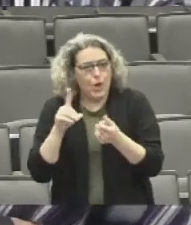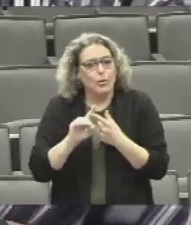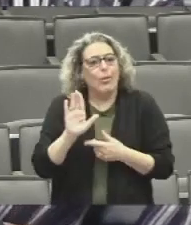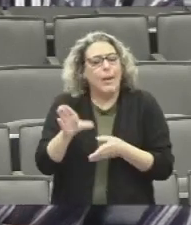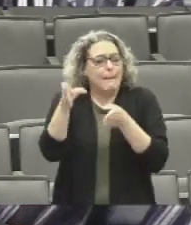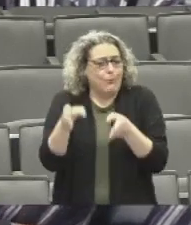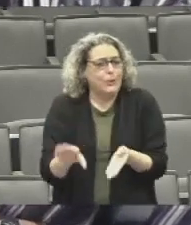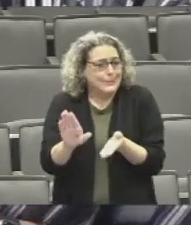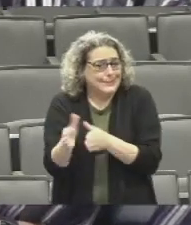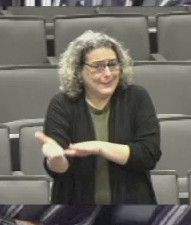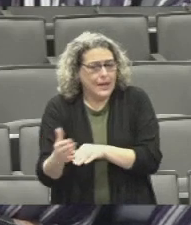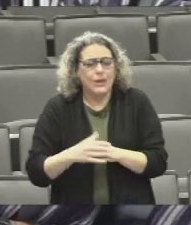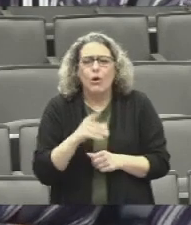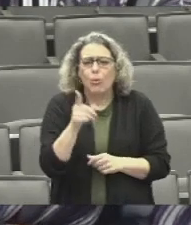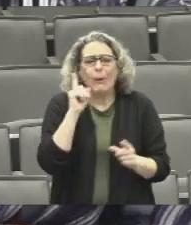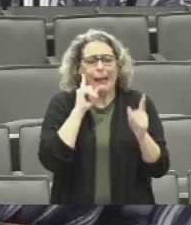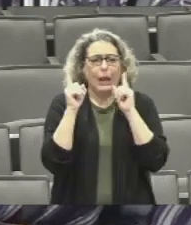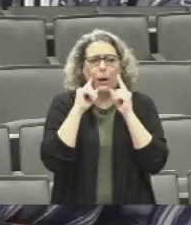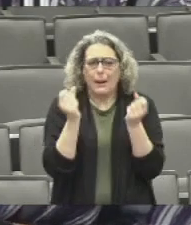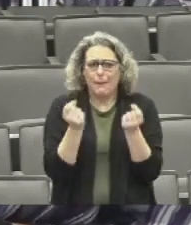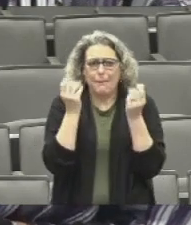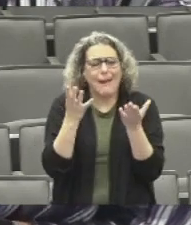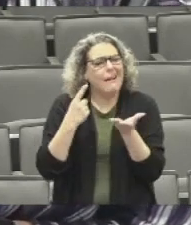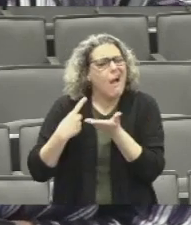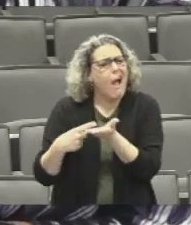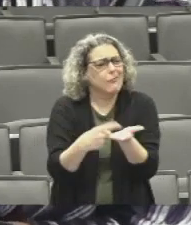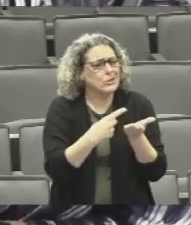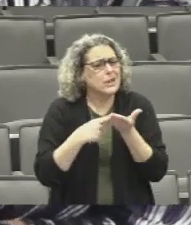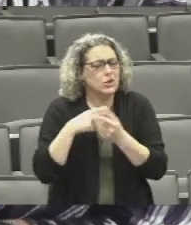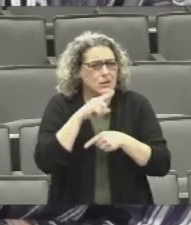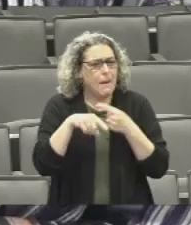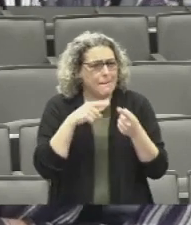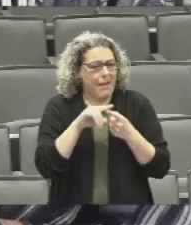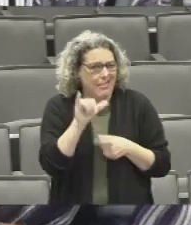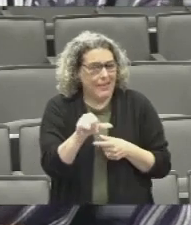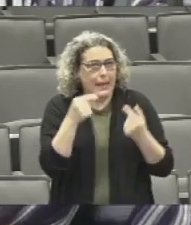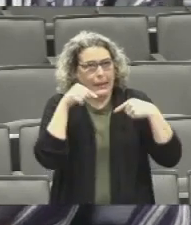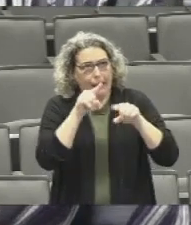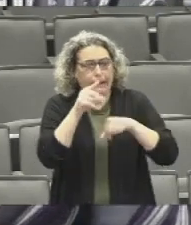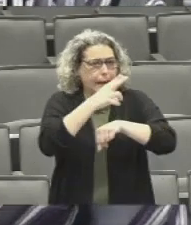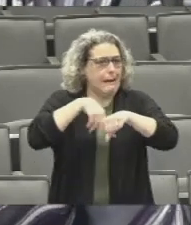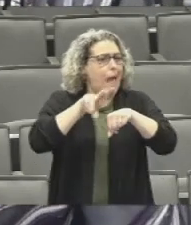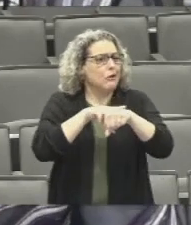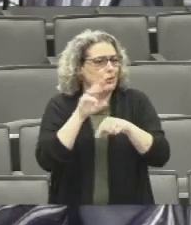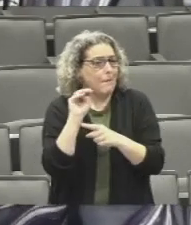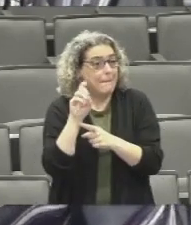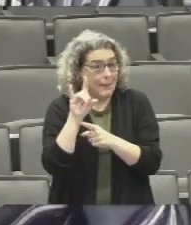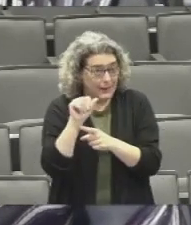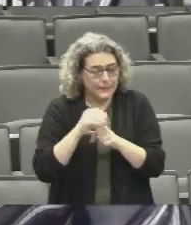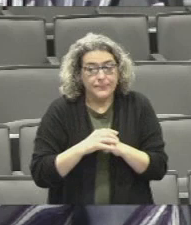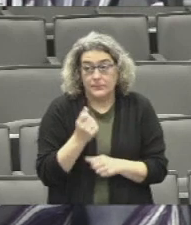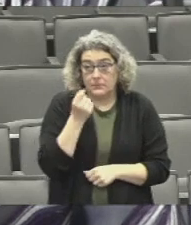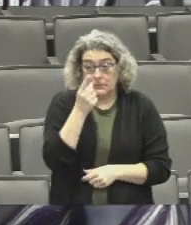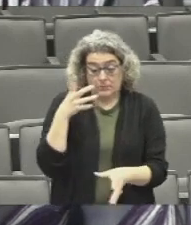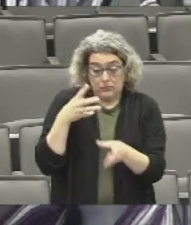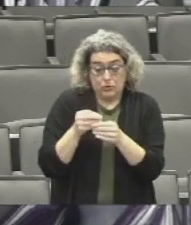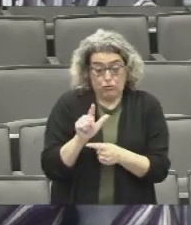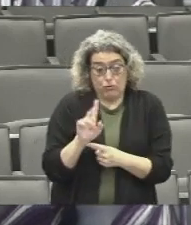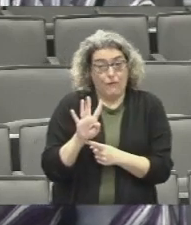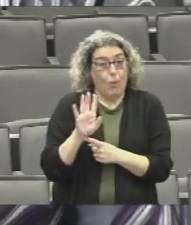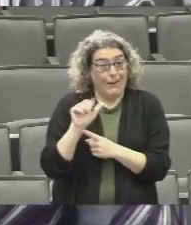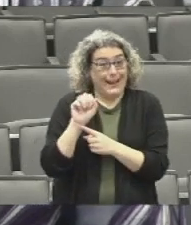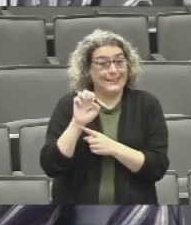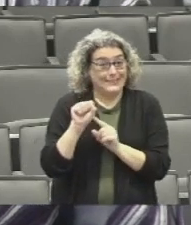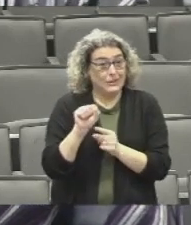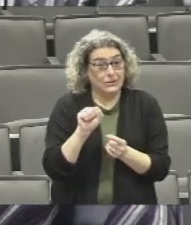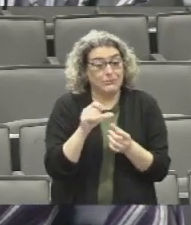You hear a lot of discussion on the national media about that. The 24 cases that we have are out of a Nebraska